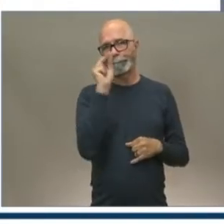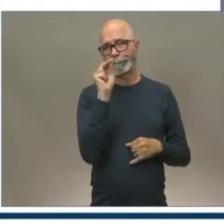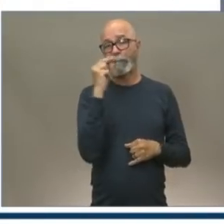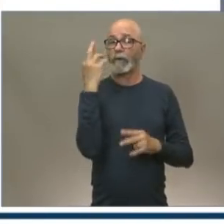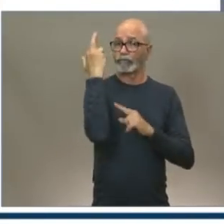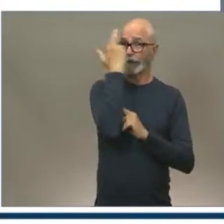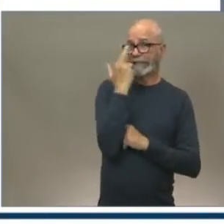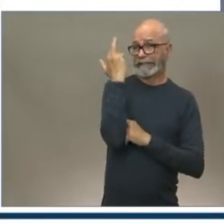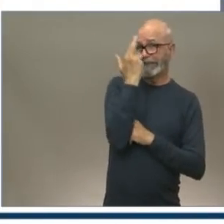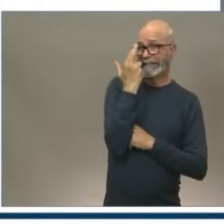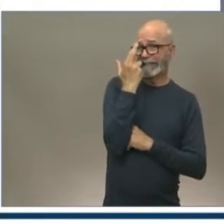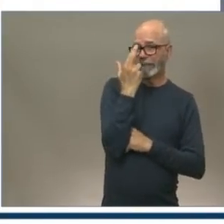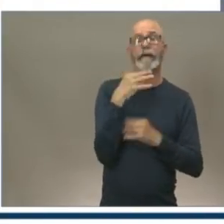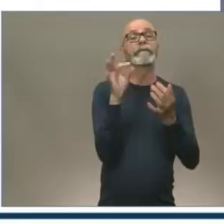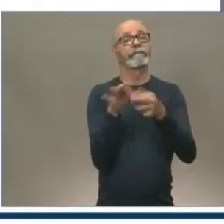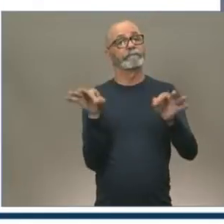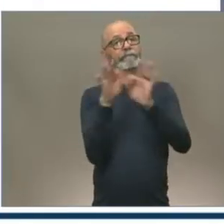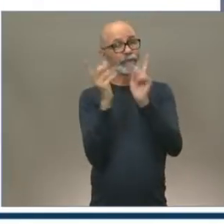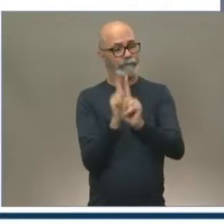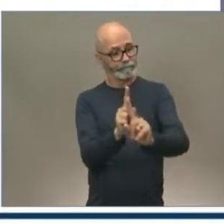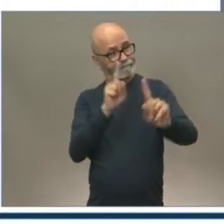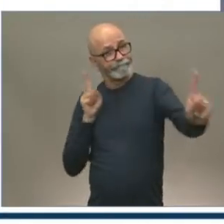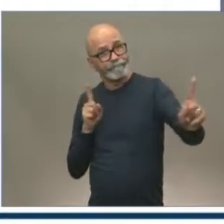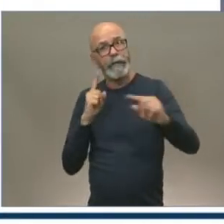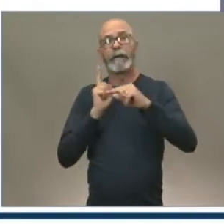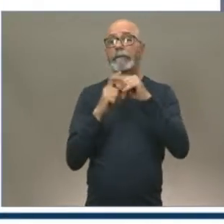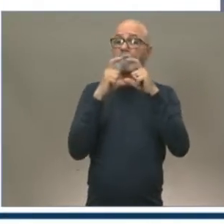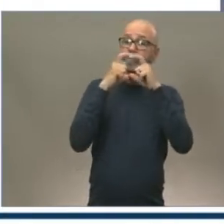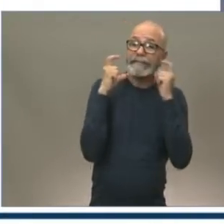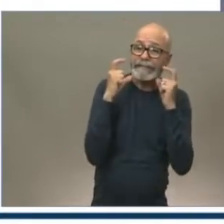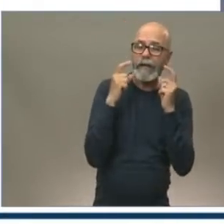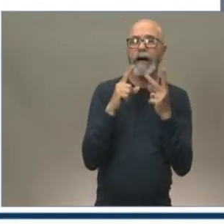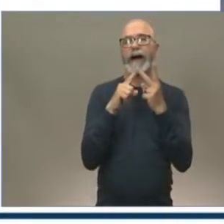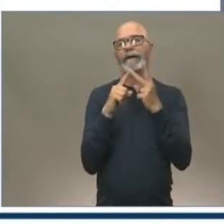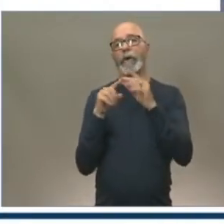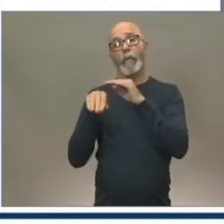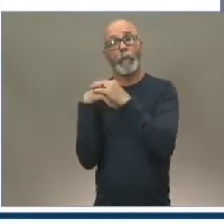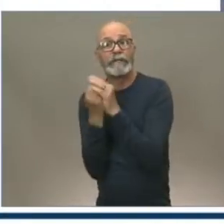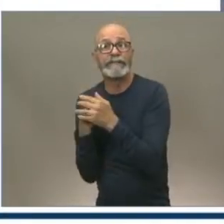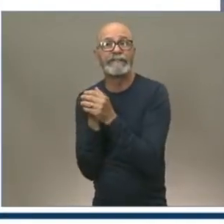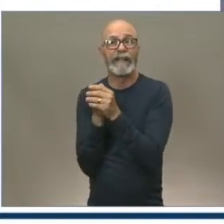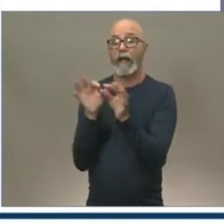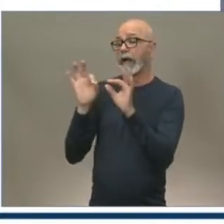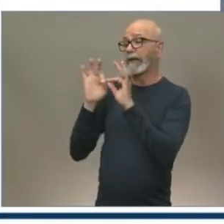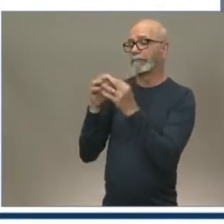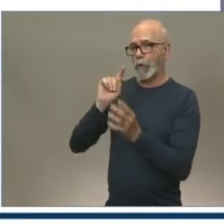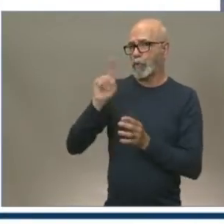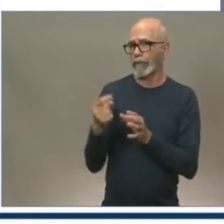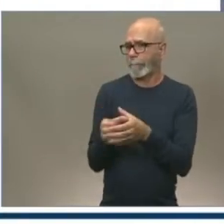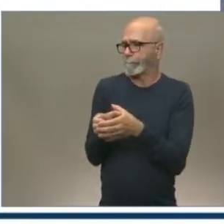protocols. Keep your social circle small. And please get tested and stay home when you're sick.